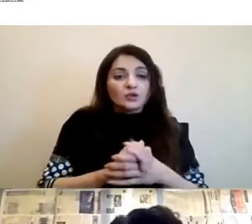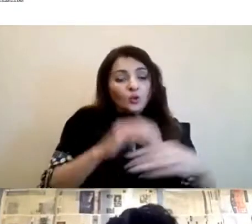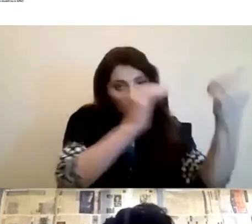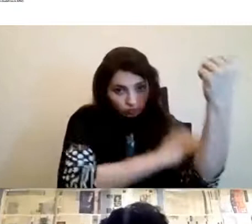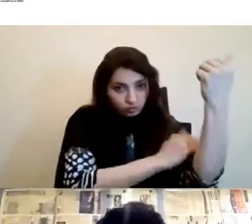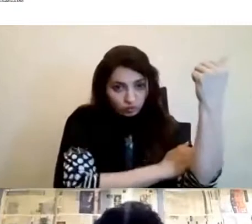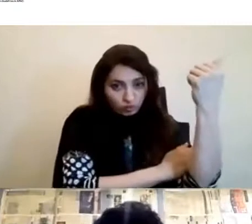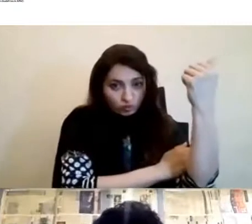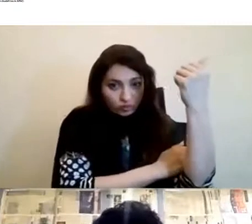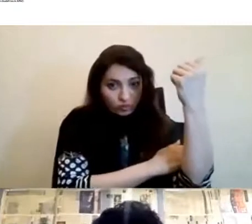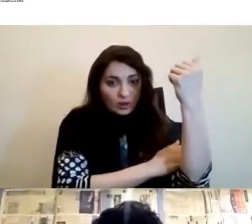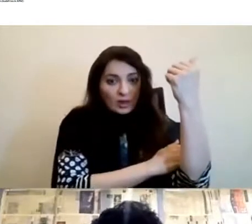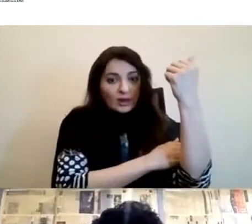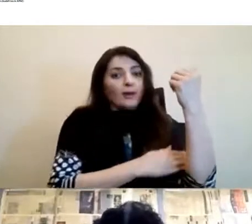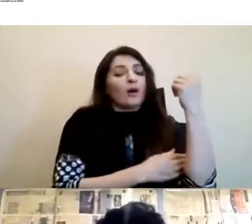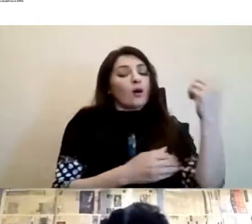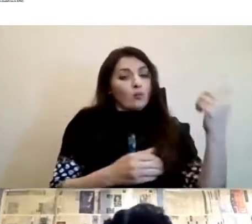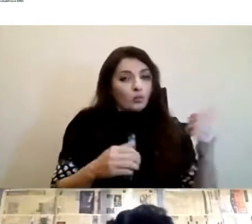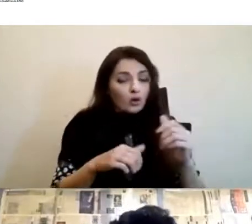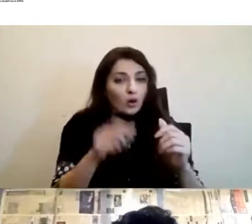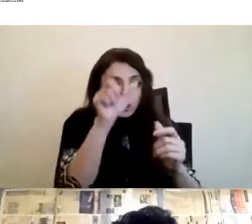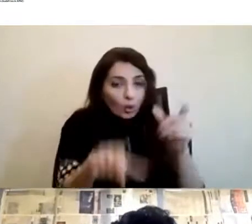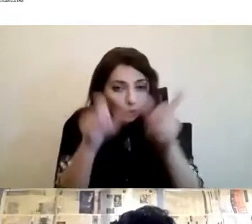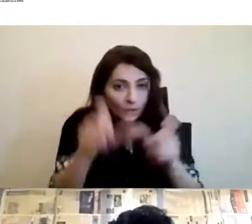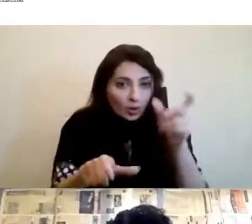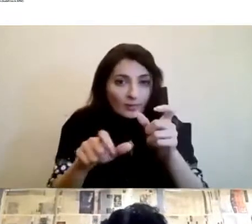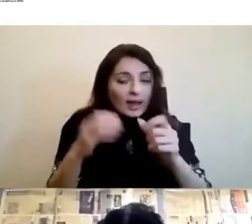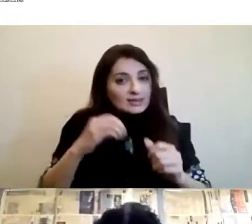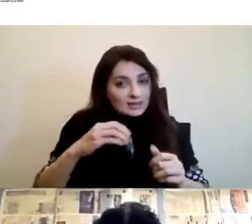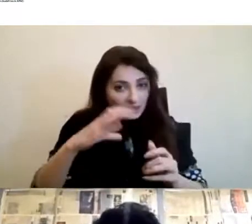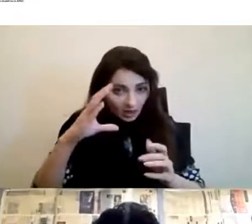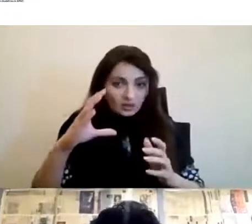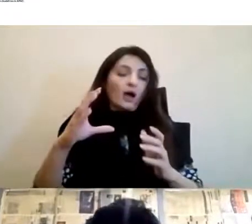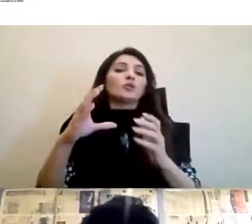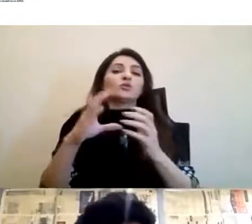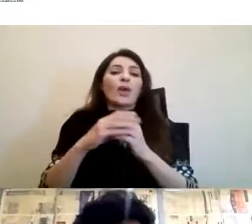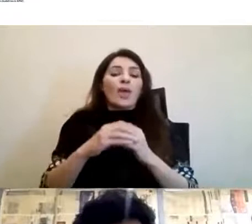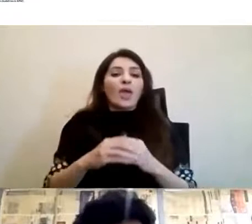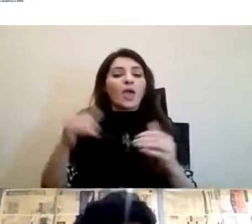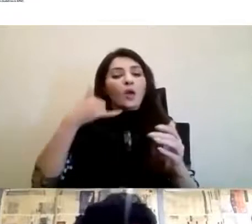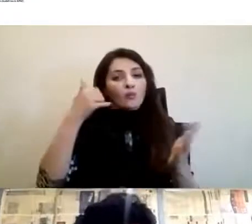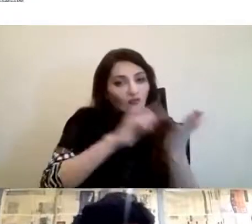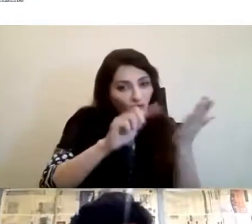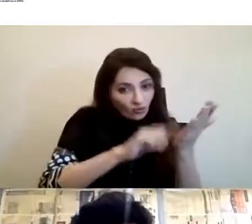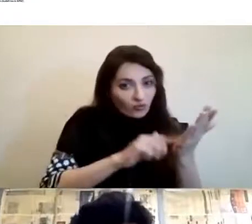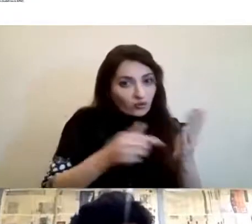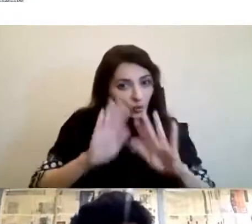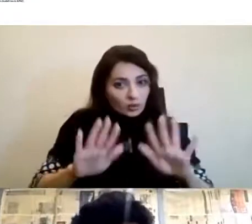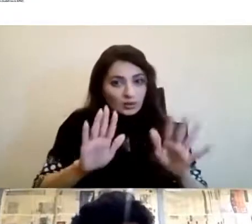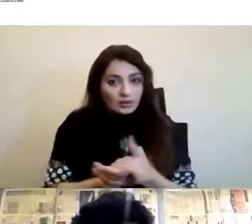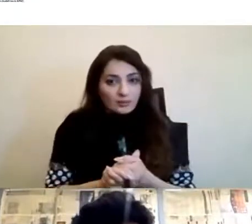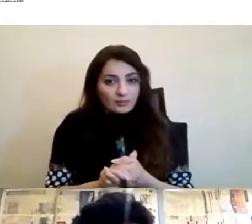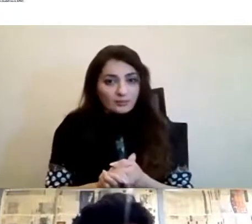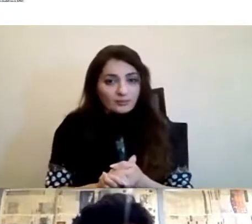not even older, but the middle group that has the higher levels of mobile ownership in general, they tend to have basic and feature phones.